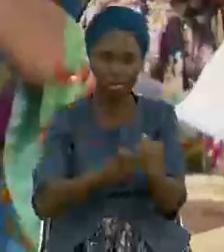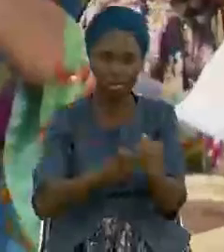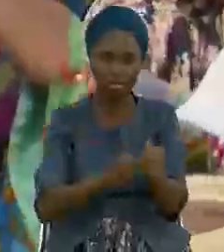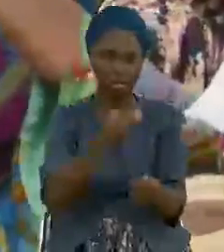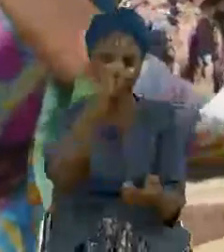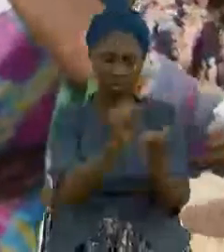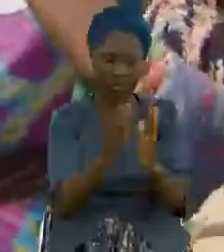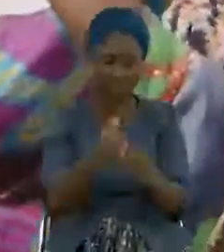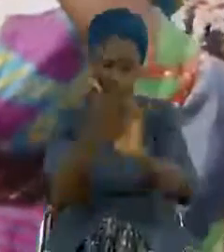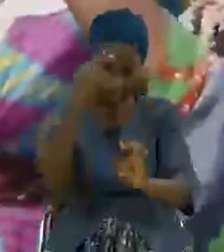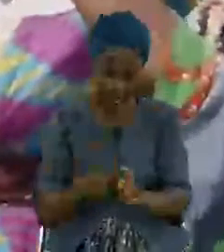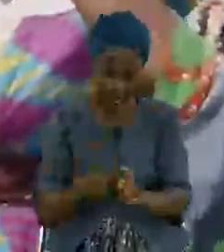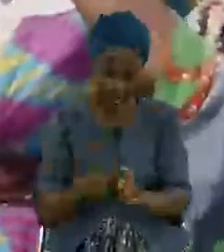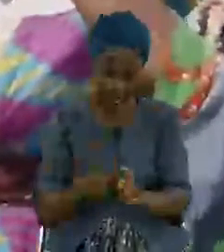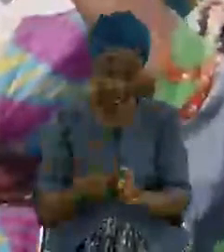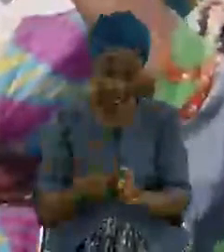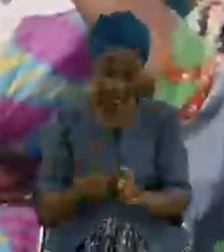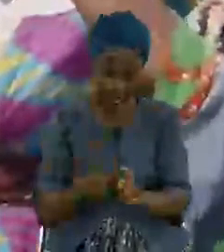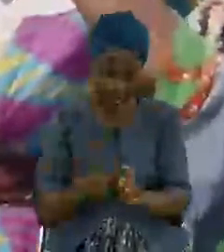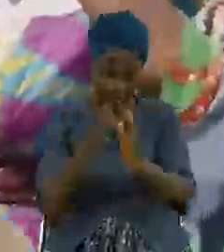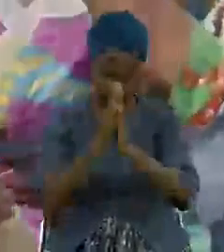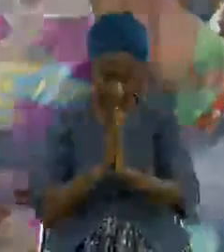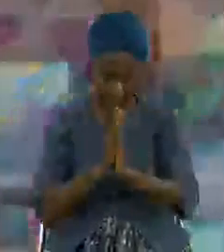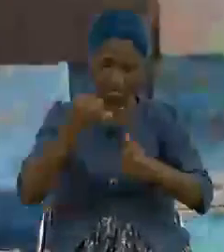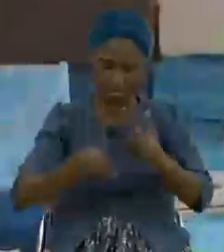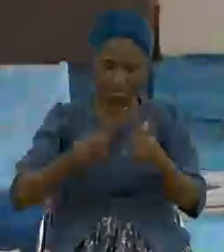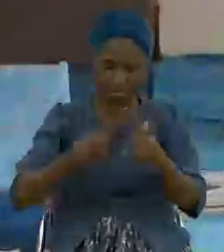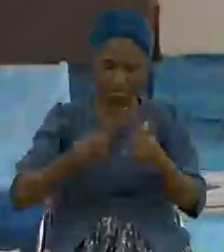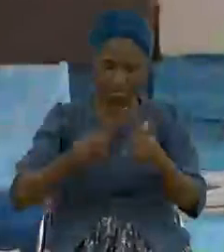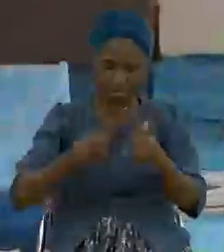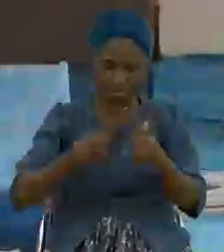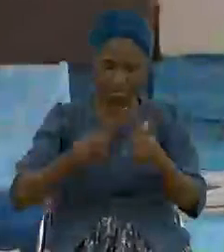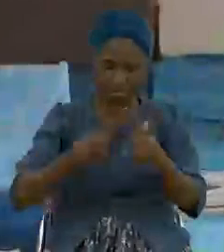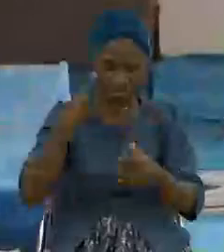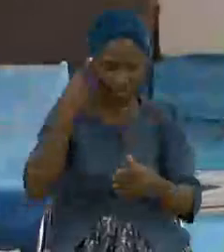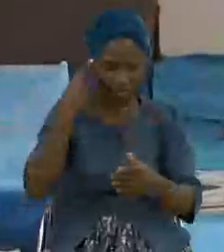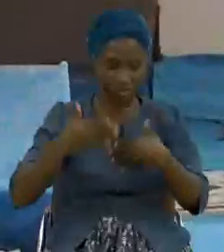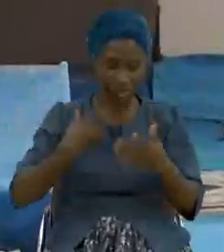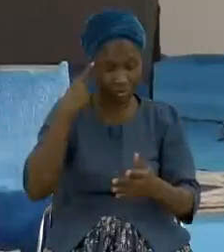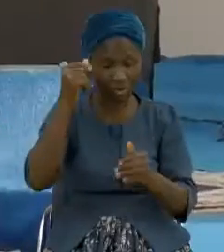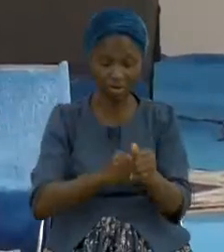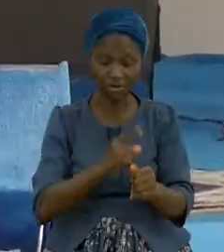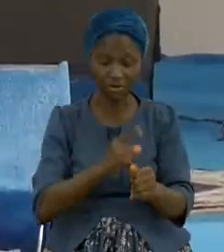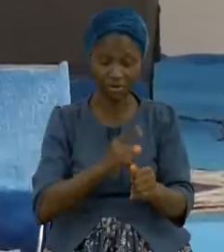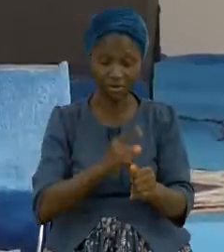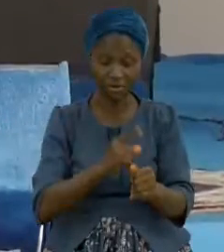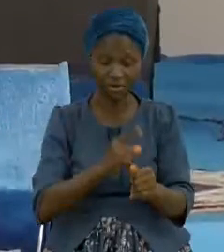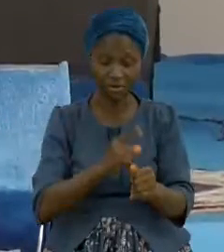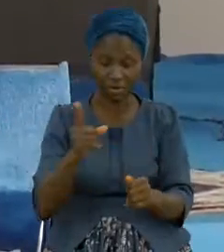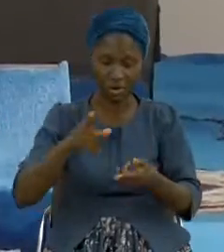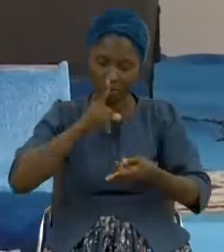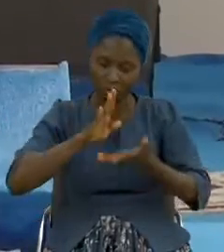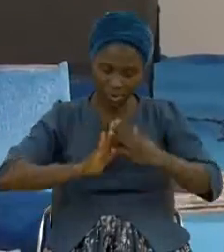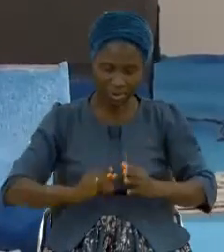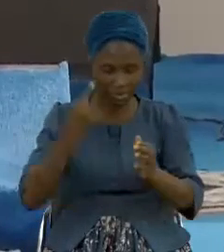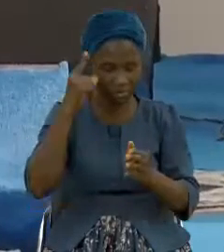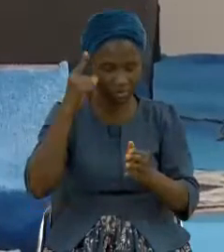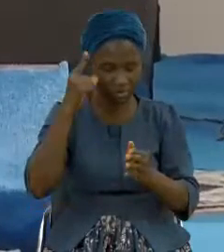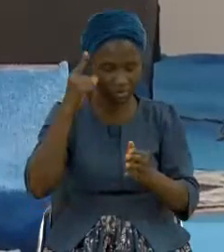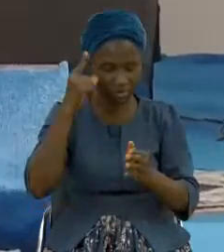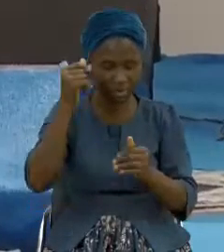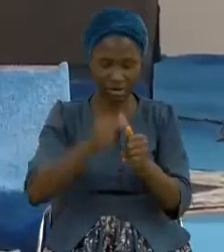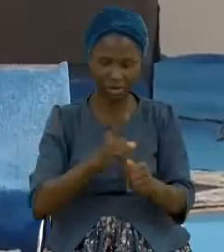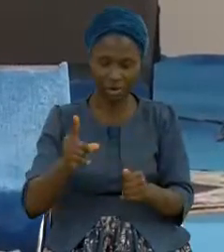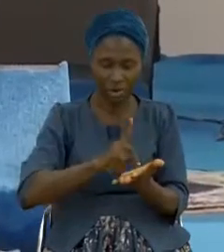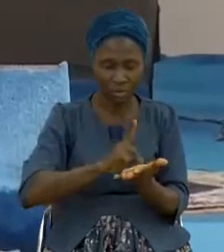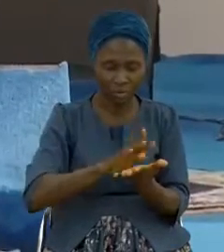Joy for everyone. Peace for everyone. Purity for everyone.